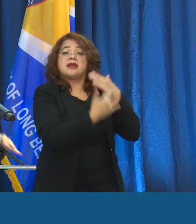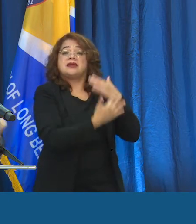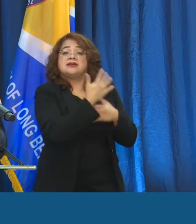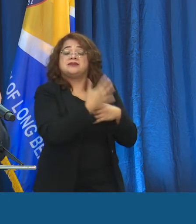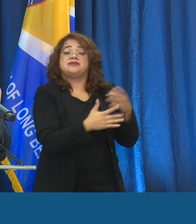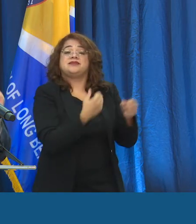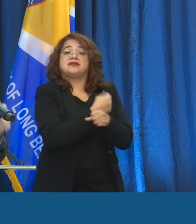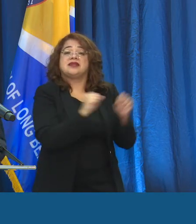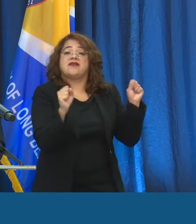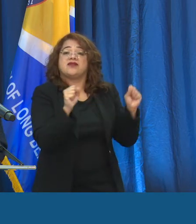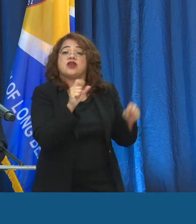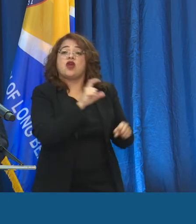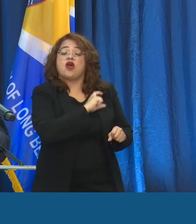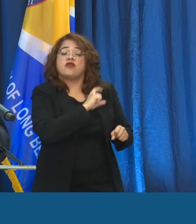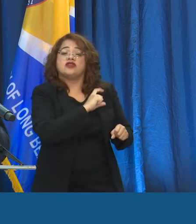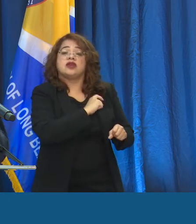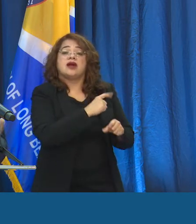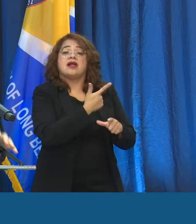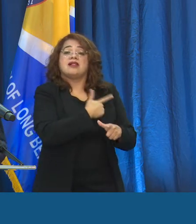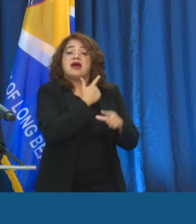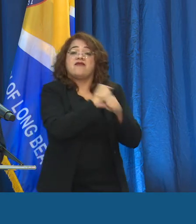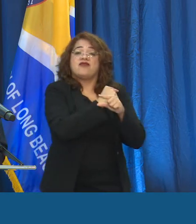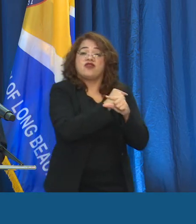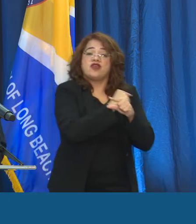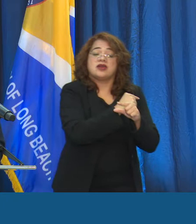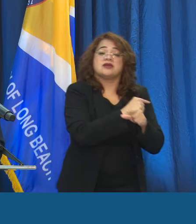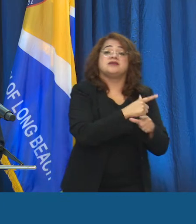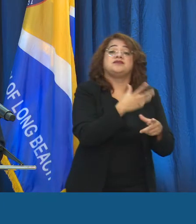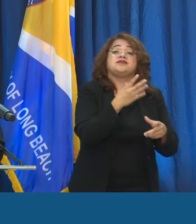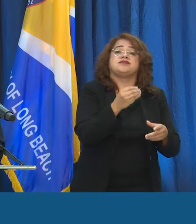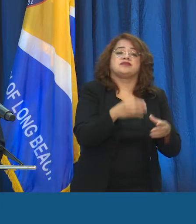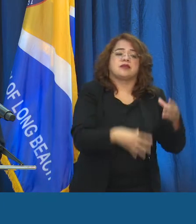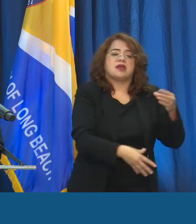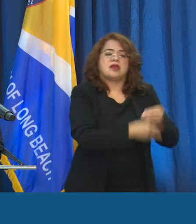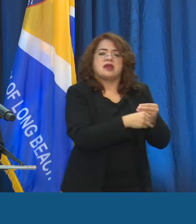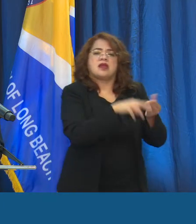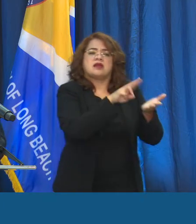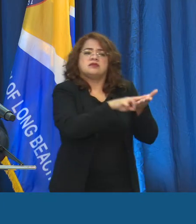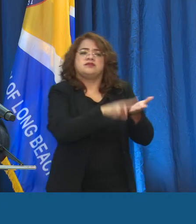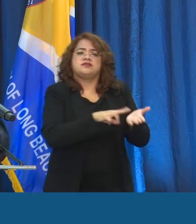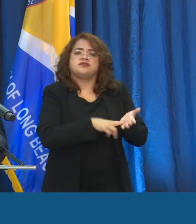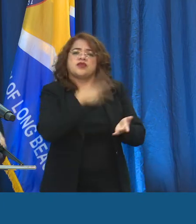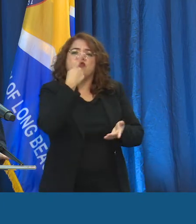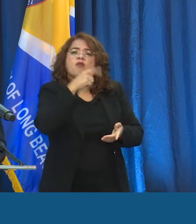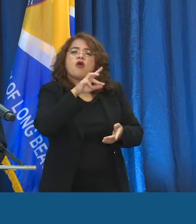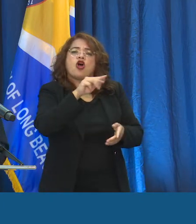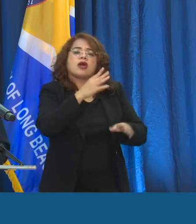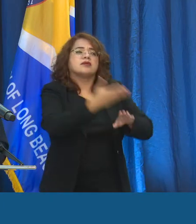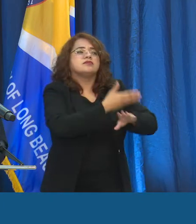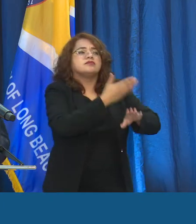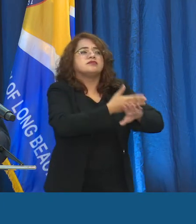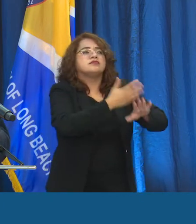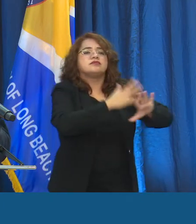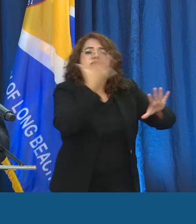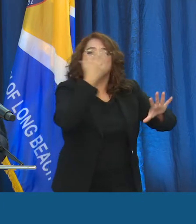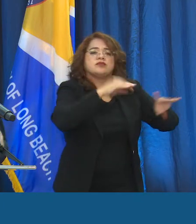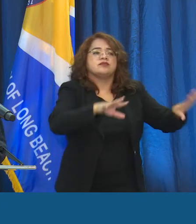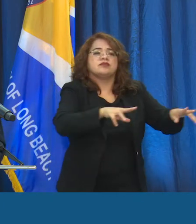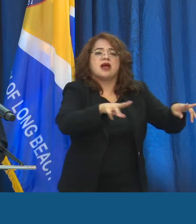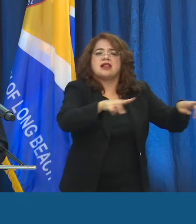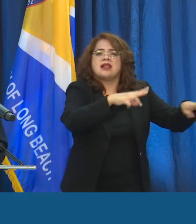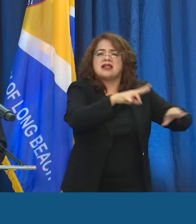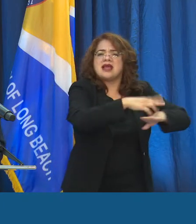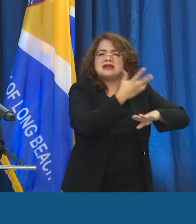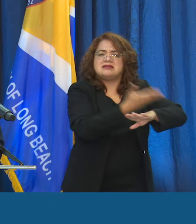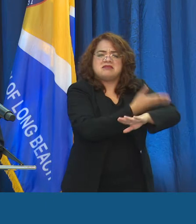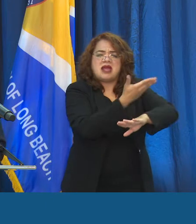marine safety officer and lifeguards. Our supplemental landscape contracting in parks, reducing in the Marine Bureau,